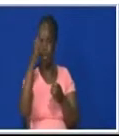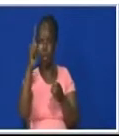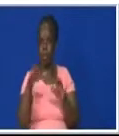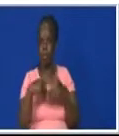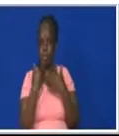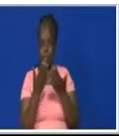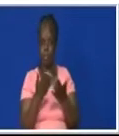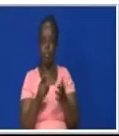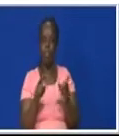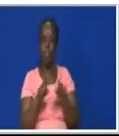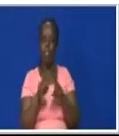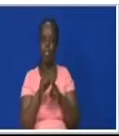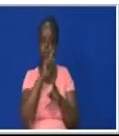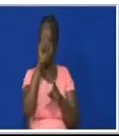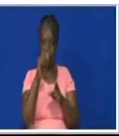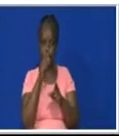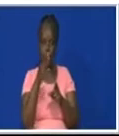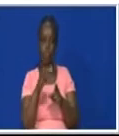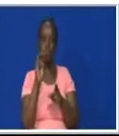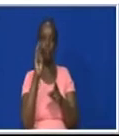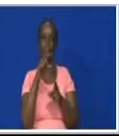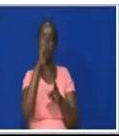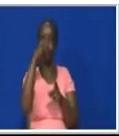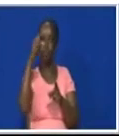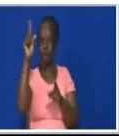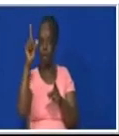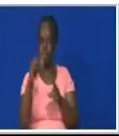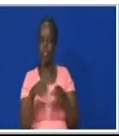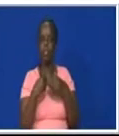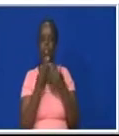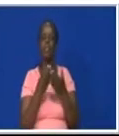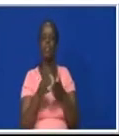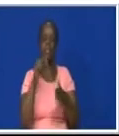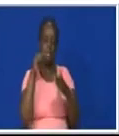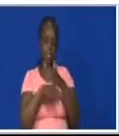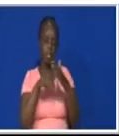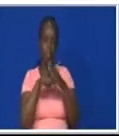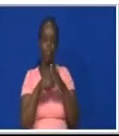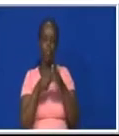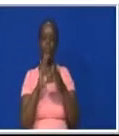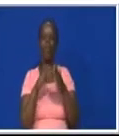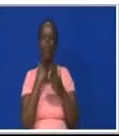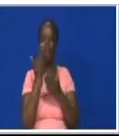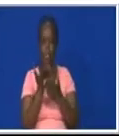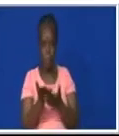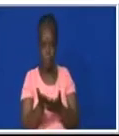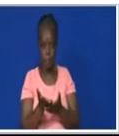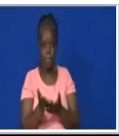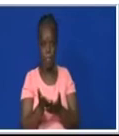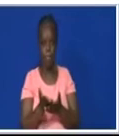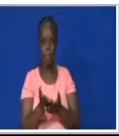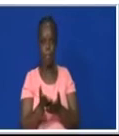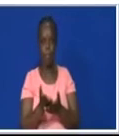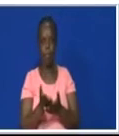to this question? Looking at the marks, it gives us the depth of our answer, or it gives you the depth of your